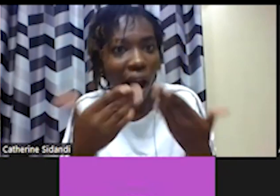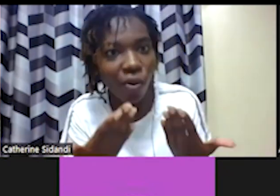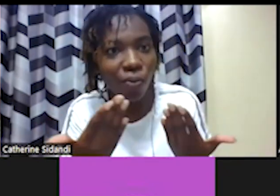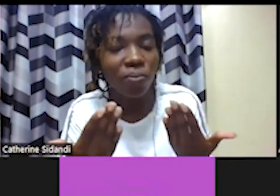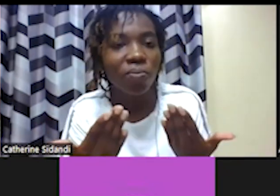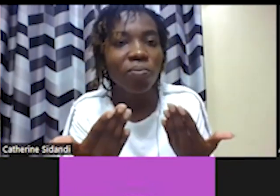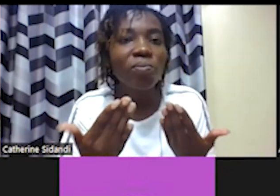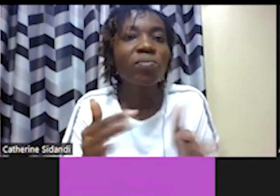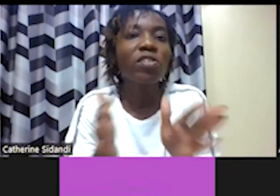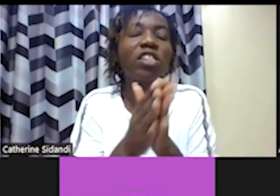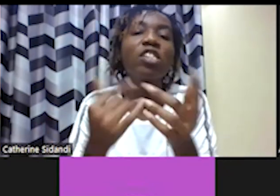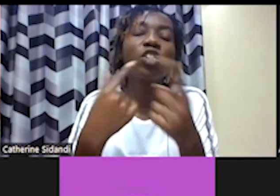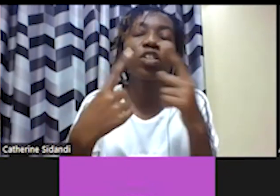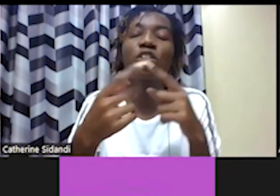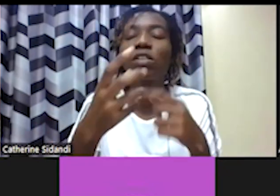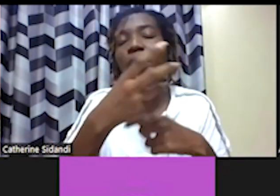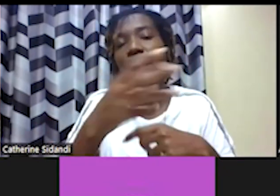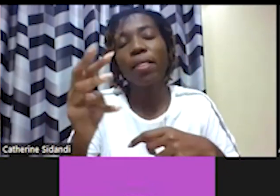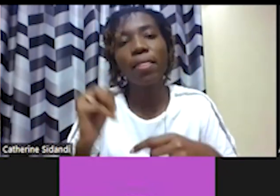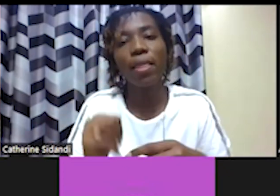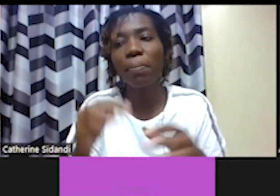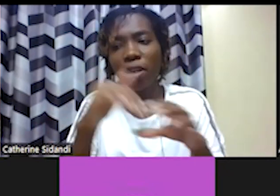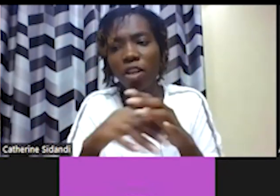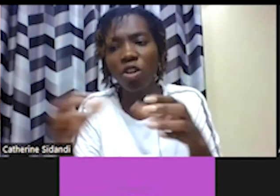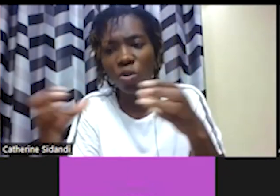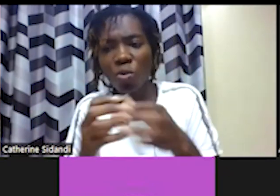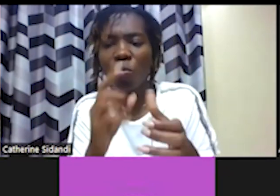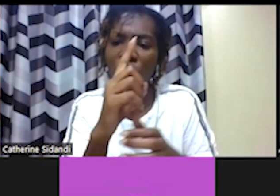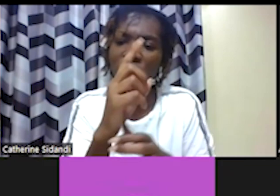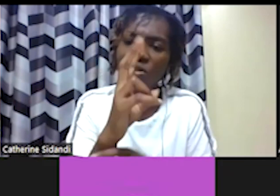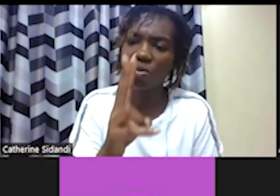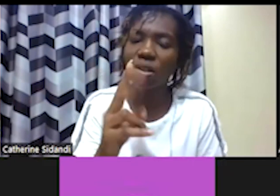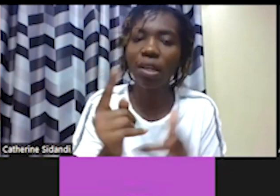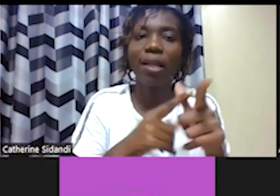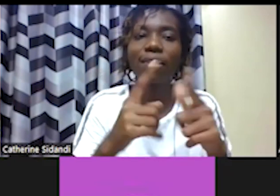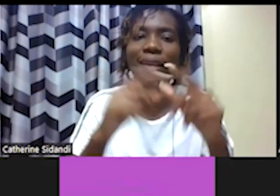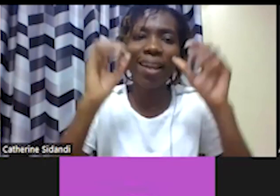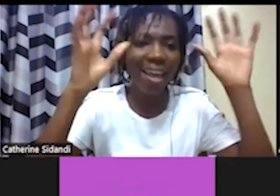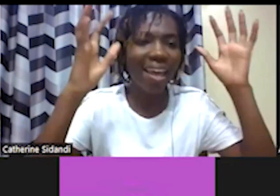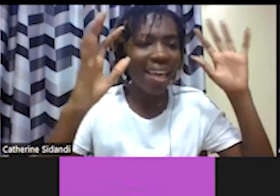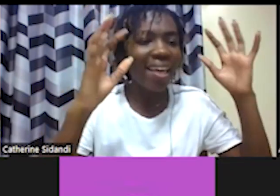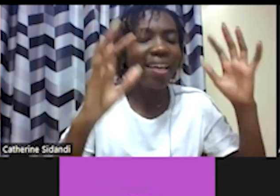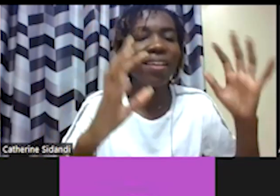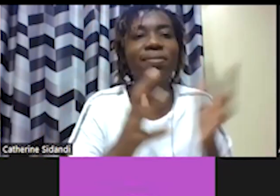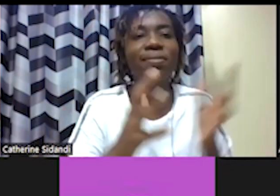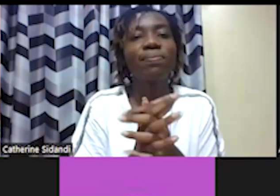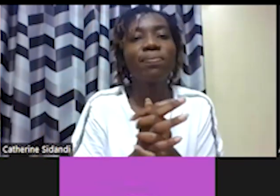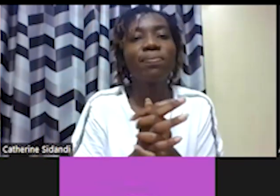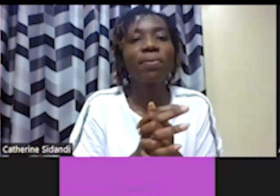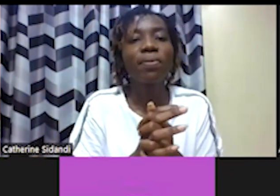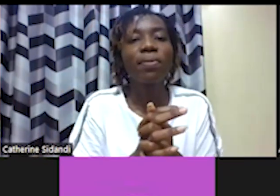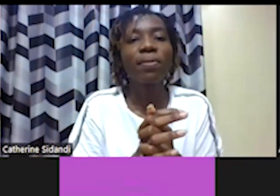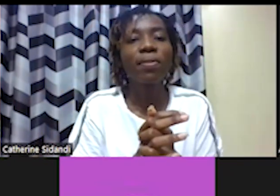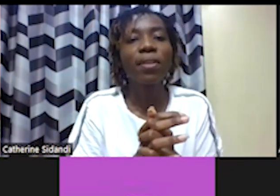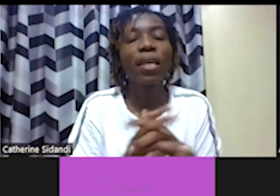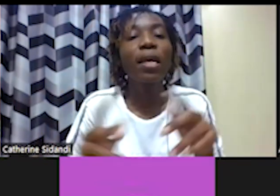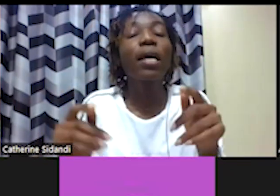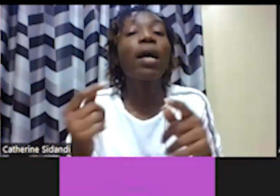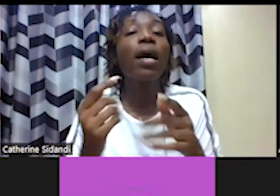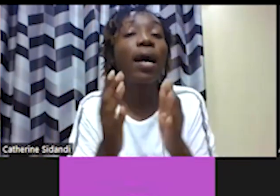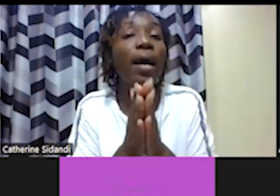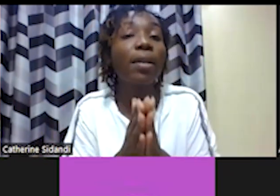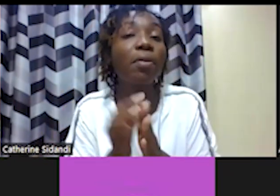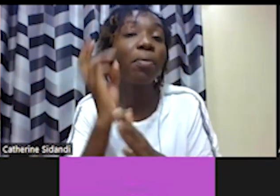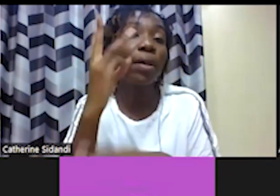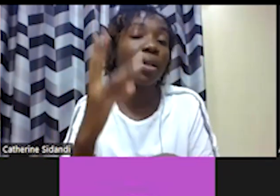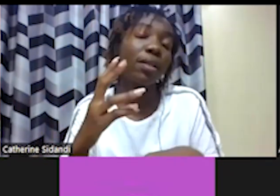to them when they are in a group or one or two, and you're just cheering them up. And while then he will